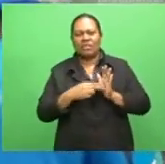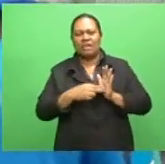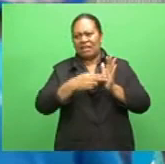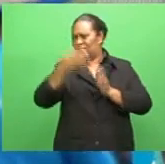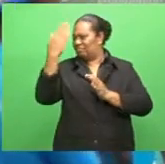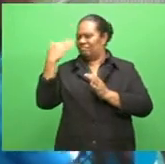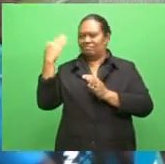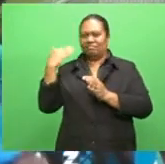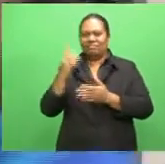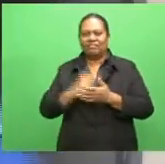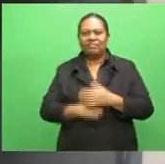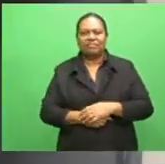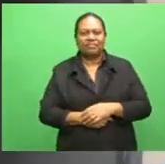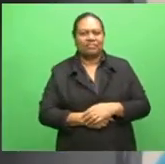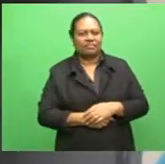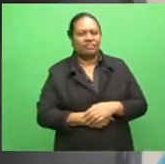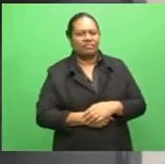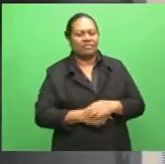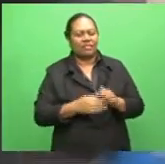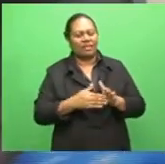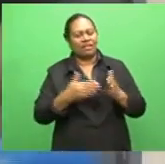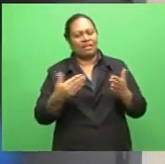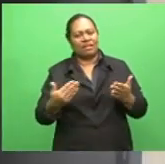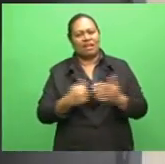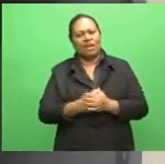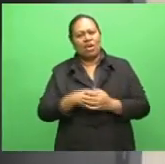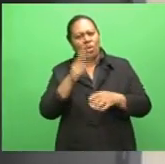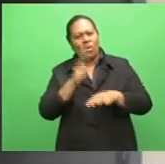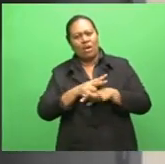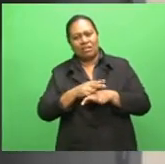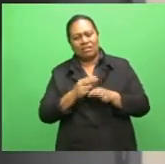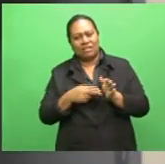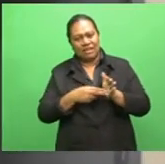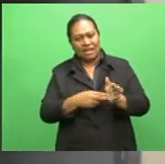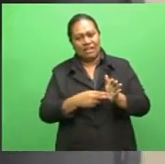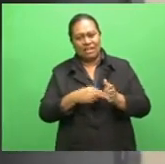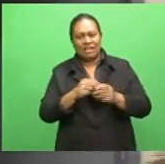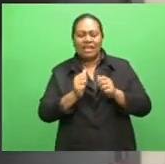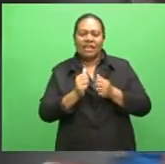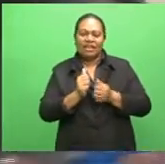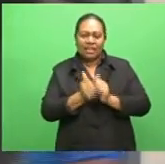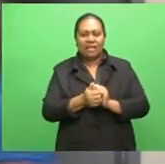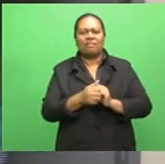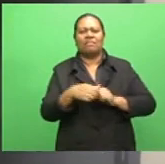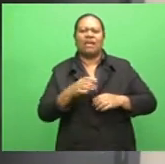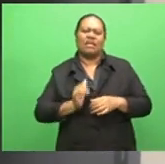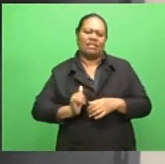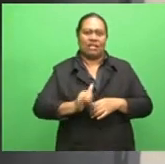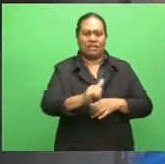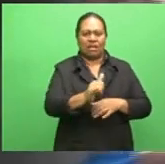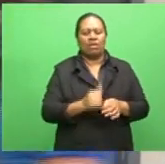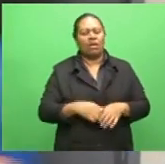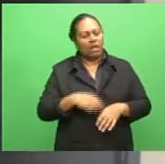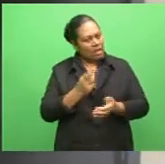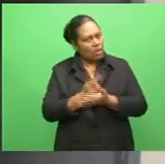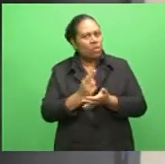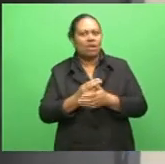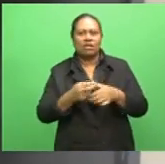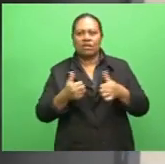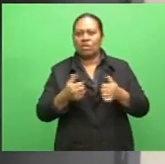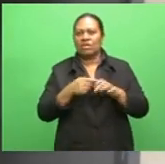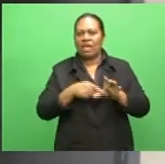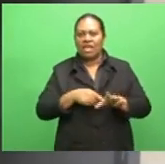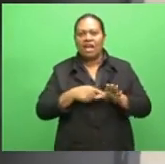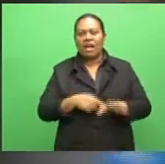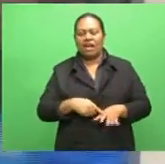their previous matches. Well, we watched the Nandi team last week, the games against Yasawa, and they're really good, the young players, and they're